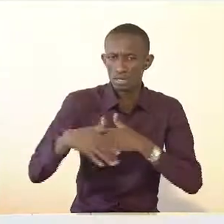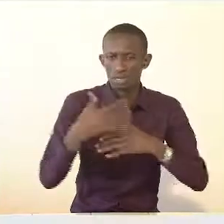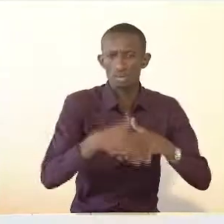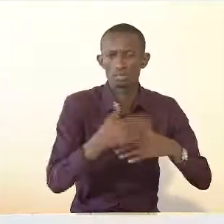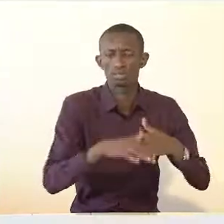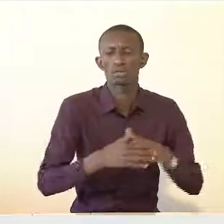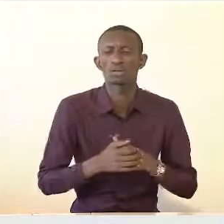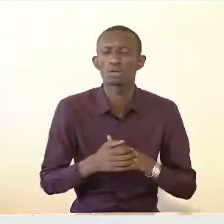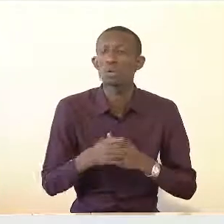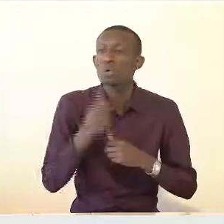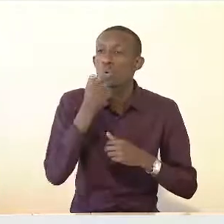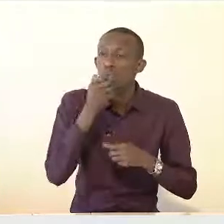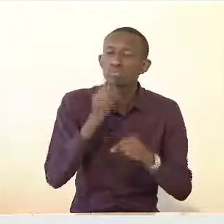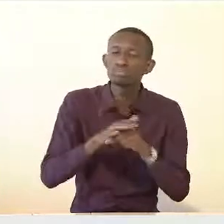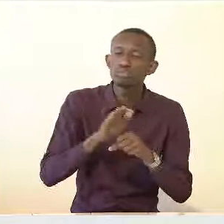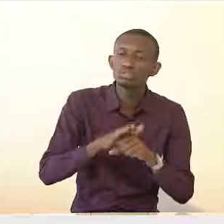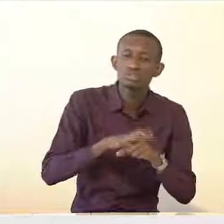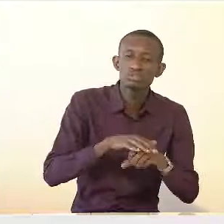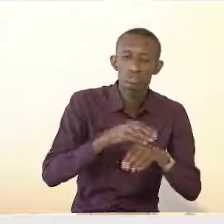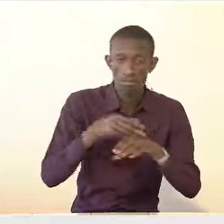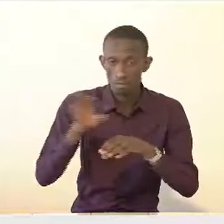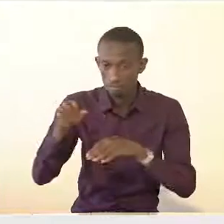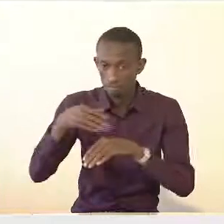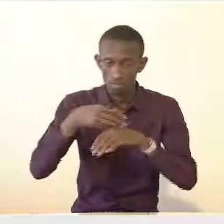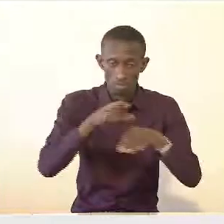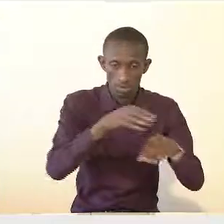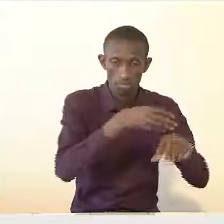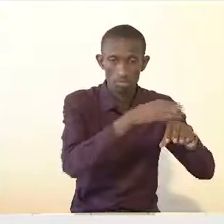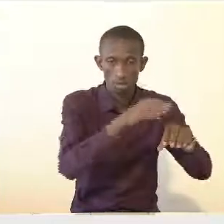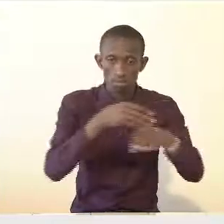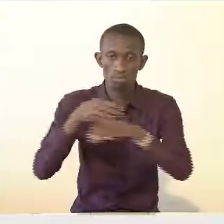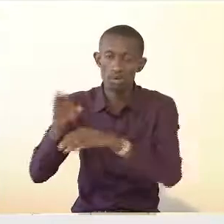from the blood. All right? The heat will going to be maintained in that way.